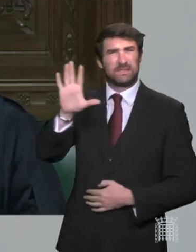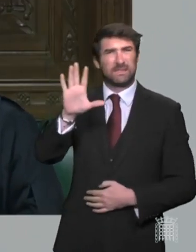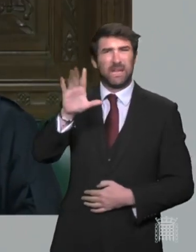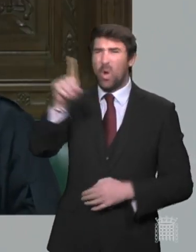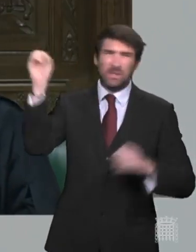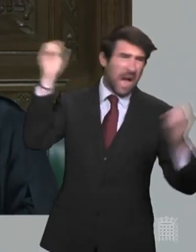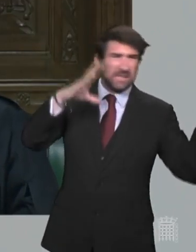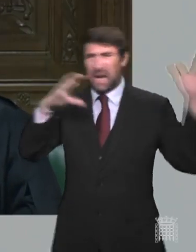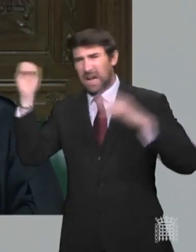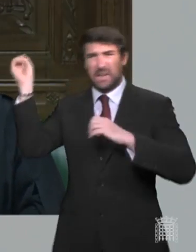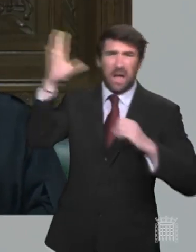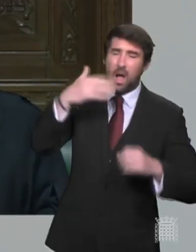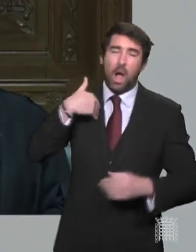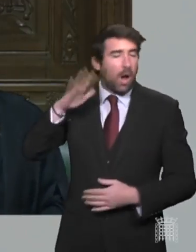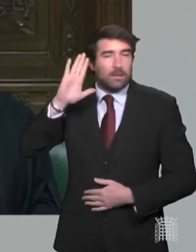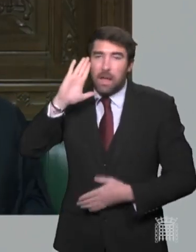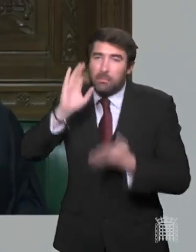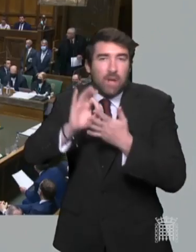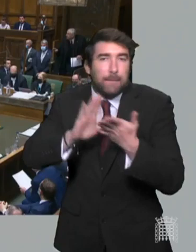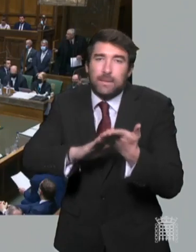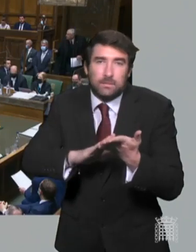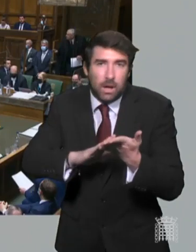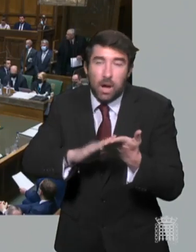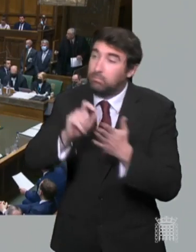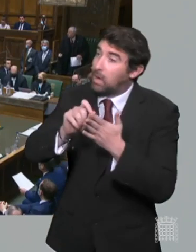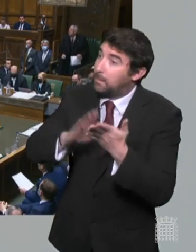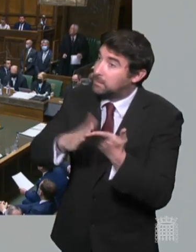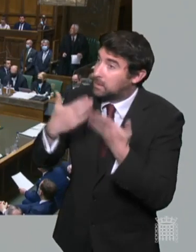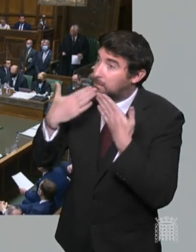do, and I can't hear him. It's not acceptable. Prime Minister, have you finished?